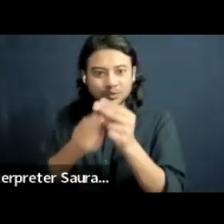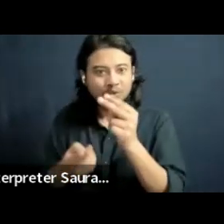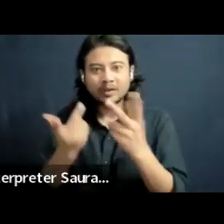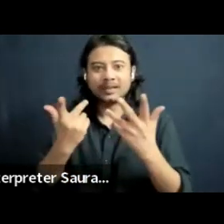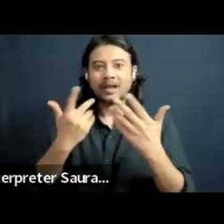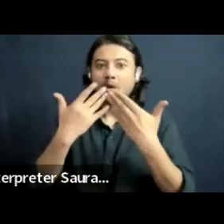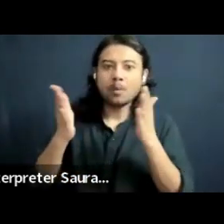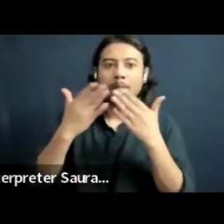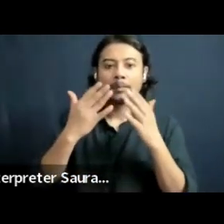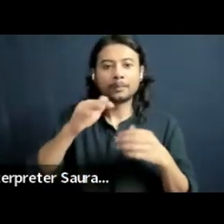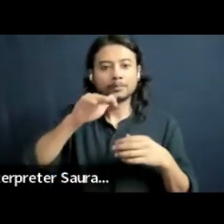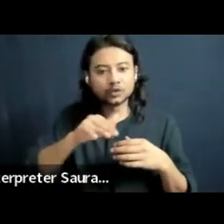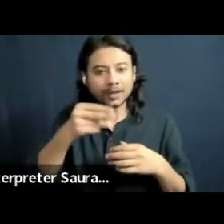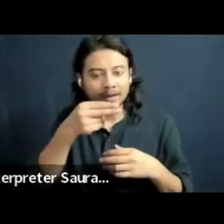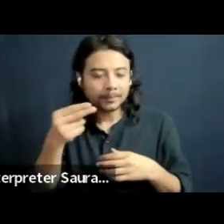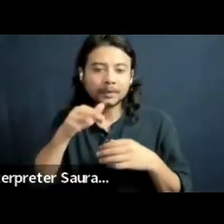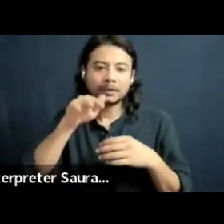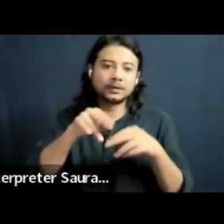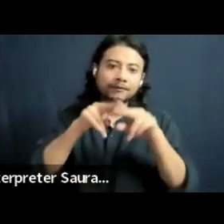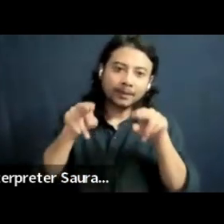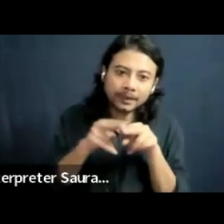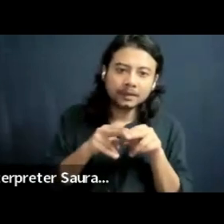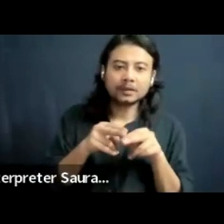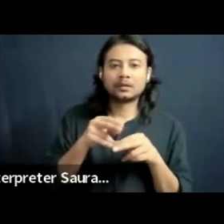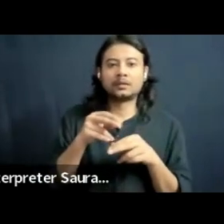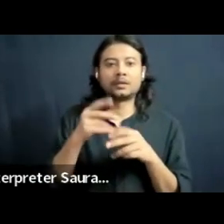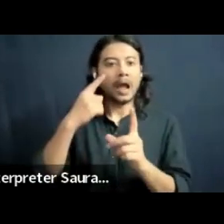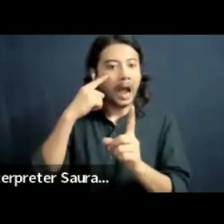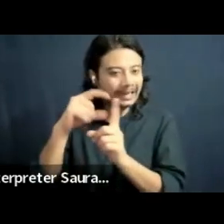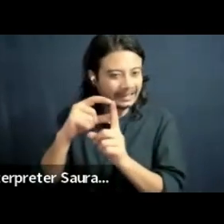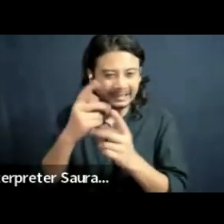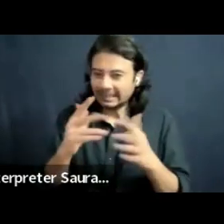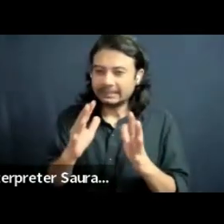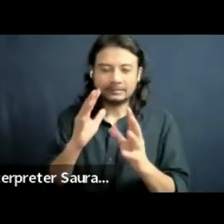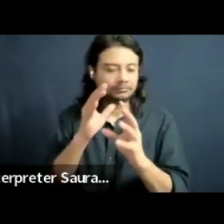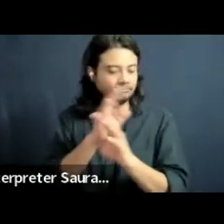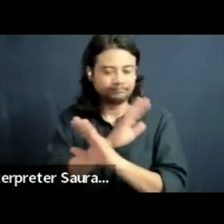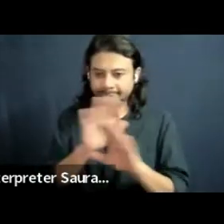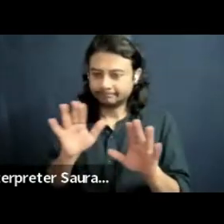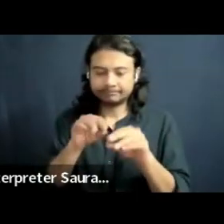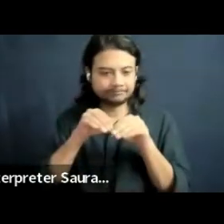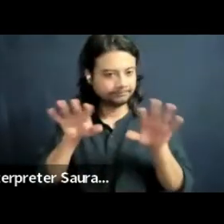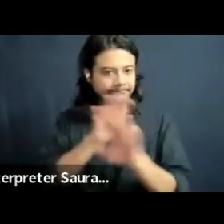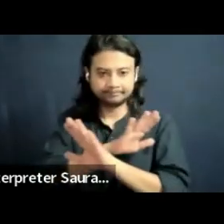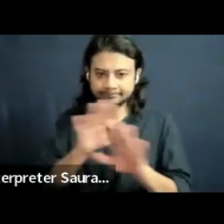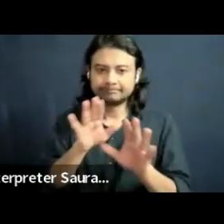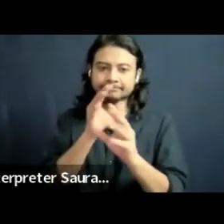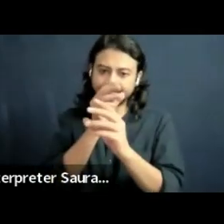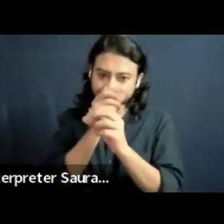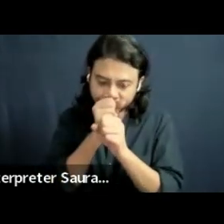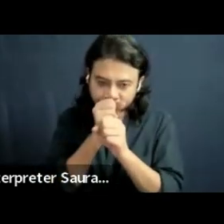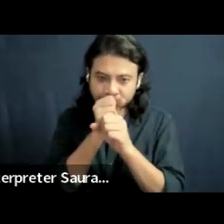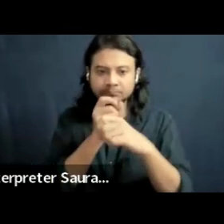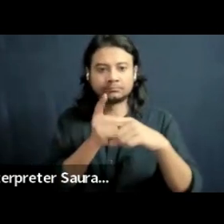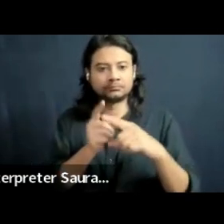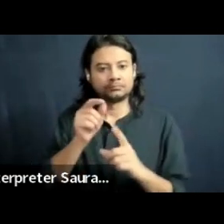family which may disclose their identity, and also make sure that you maintain the confidentiality and